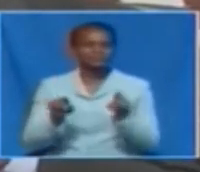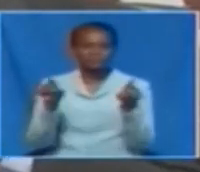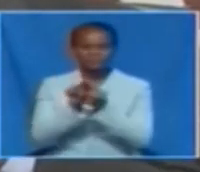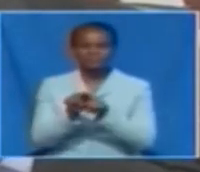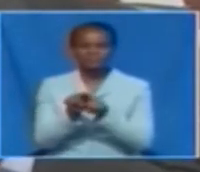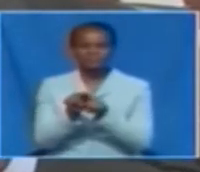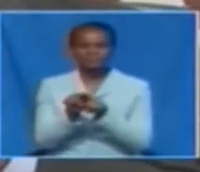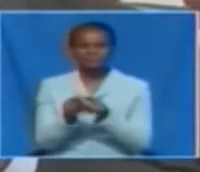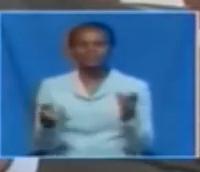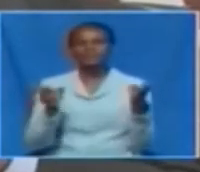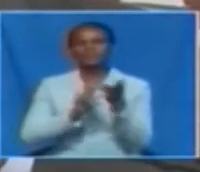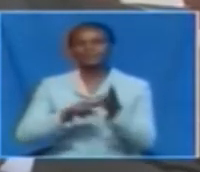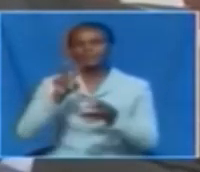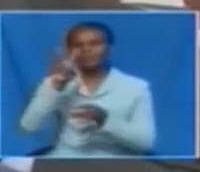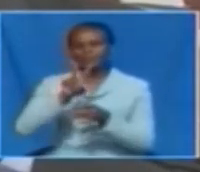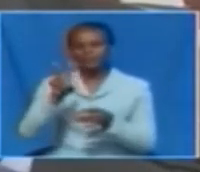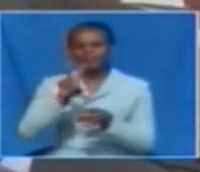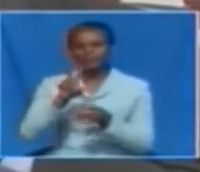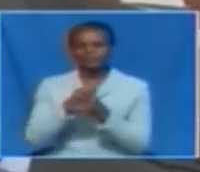want that happened in UNIP.